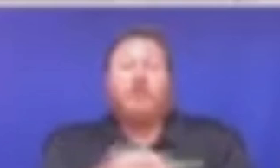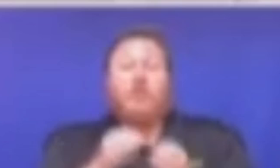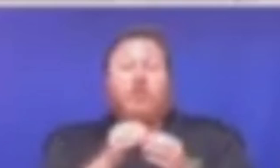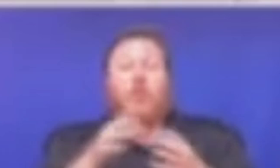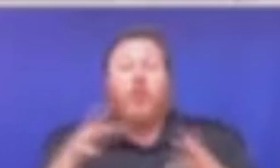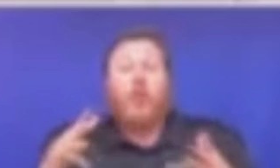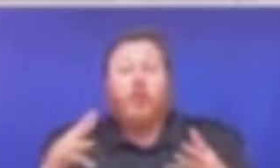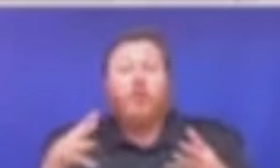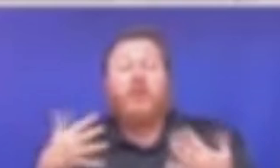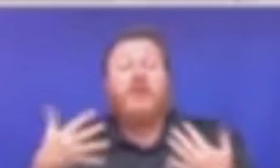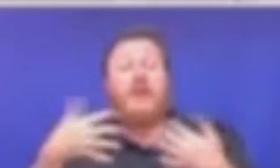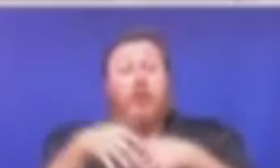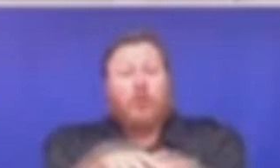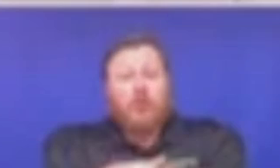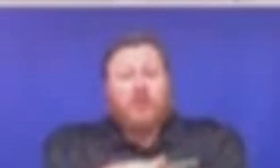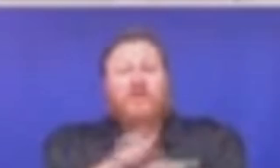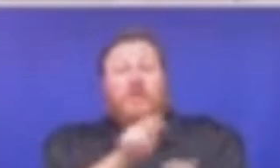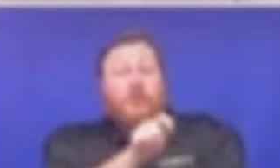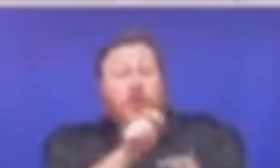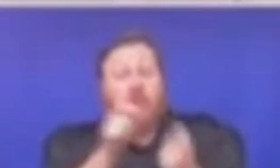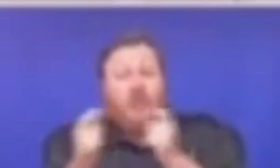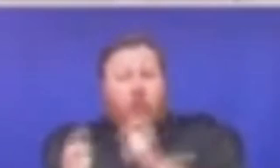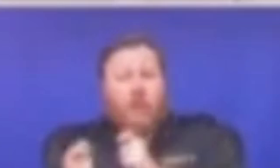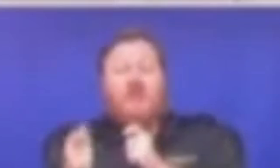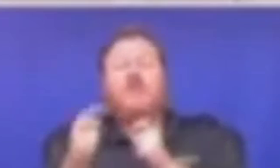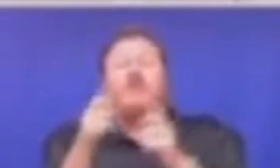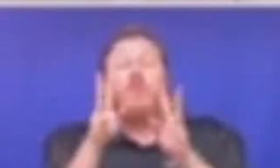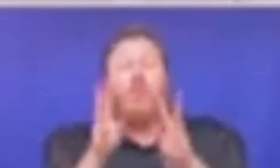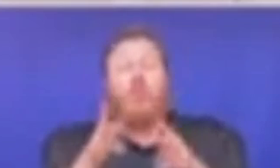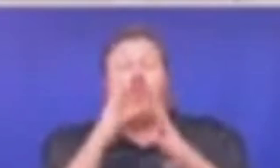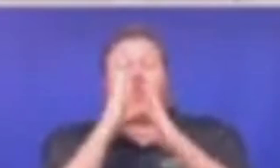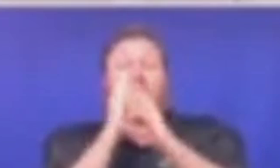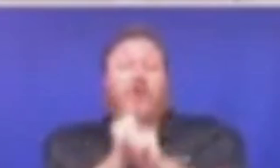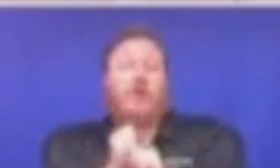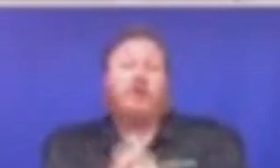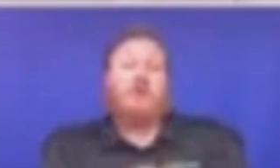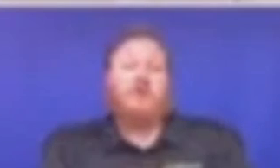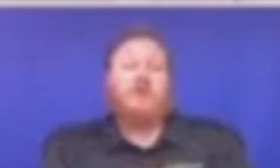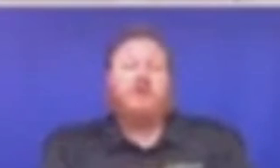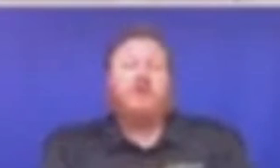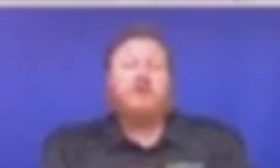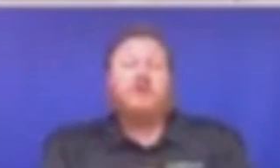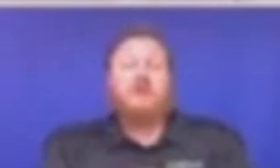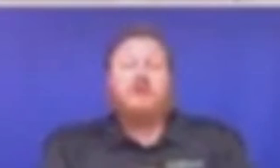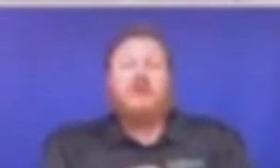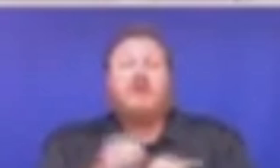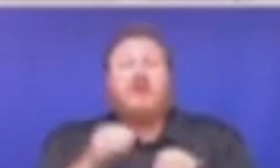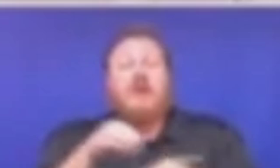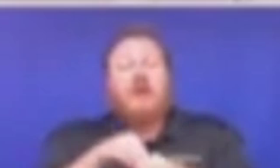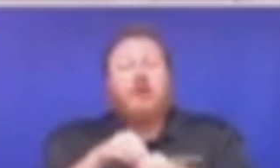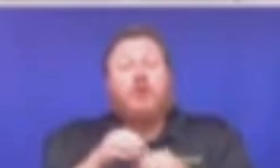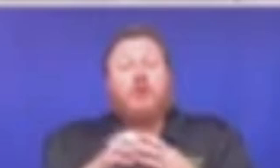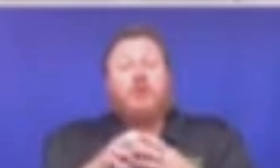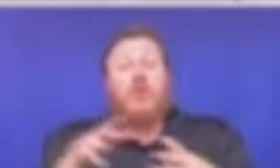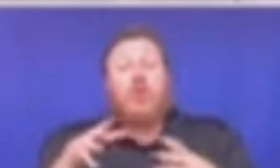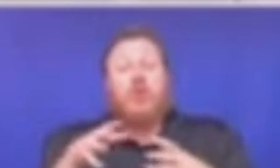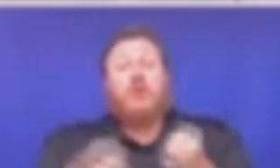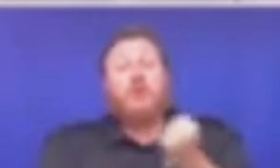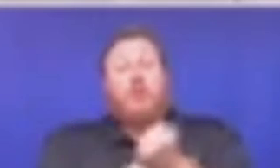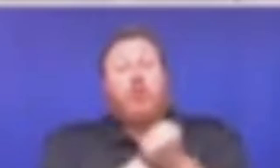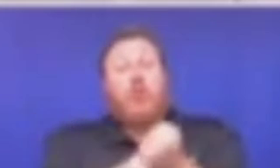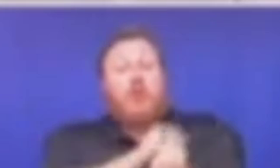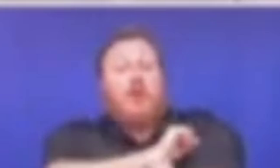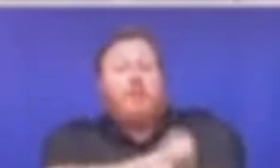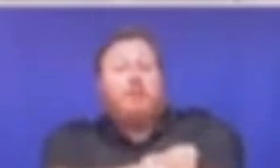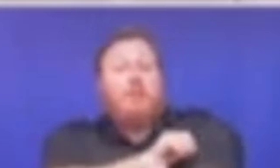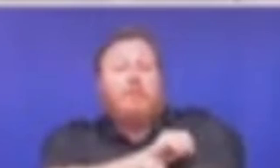and transformative. We have said that inclusive growth must support the empowerment